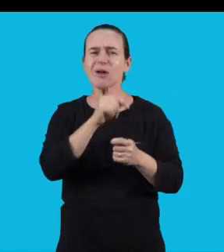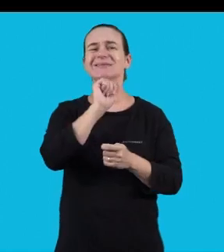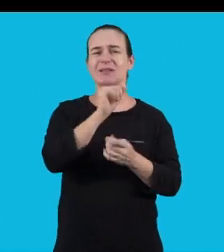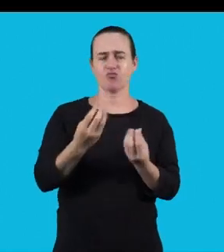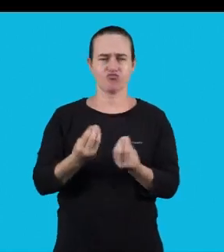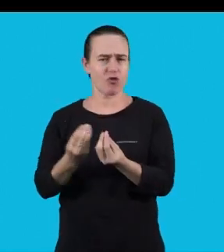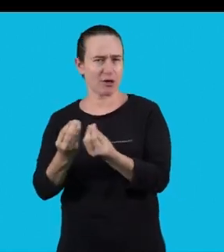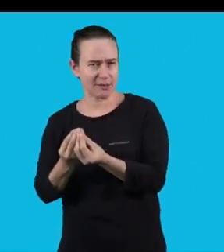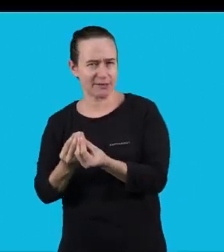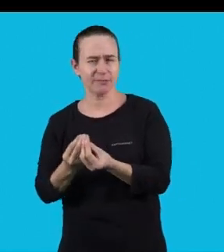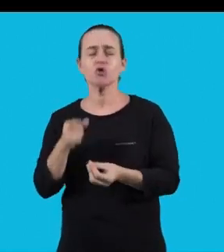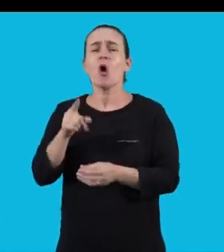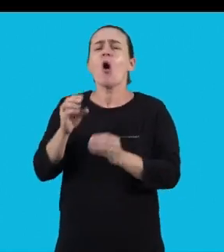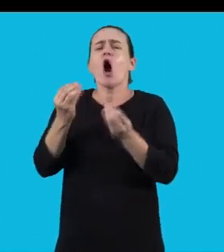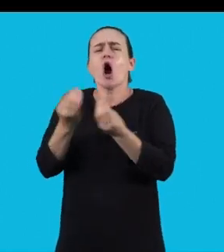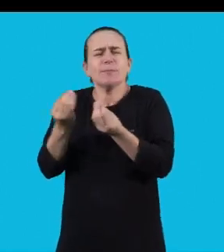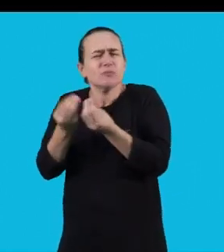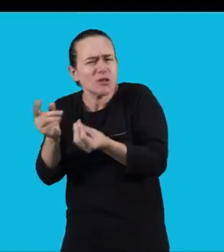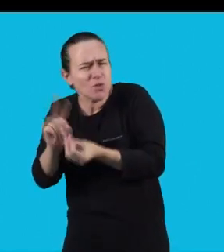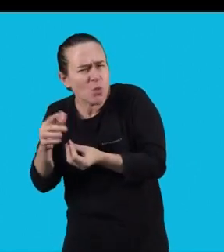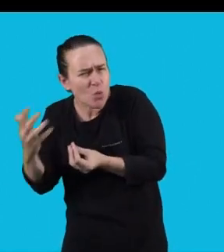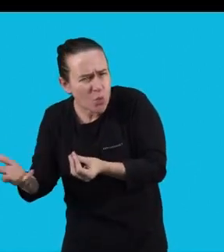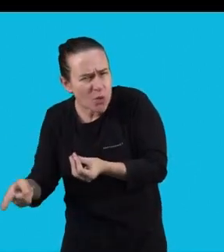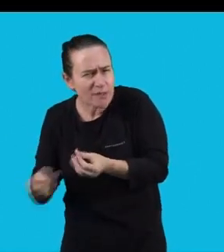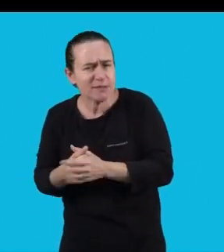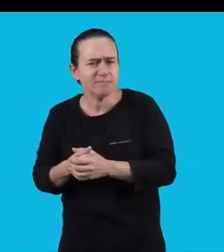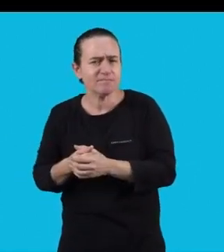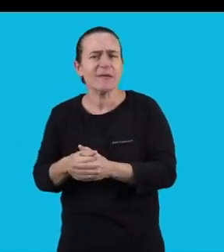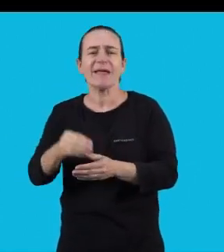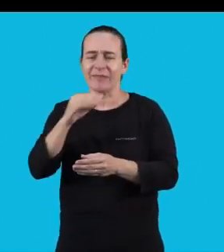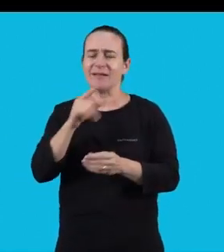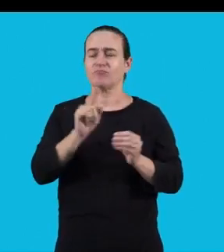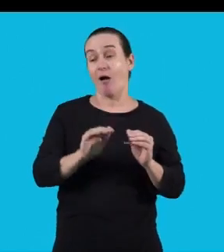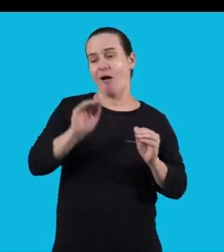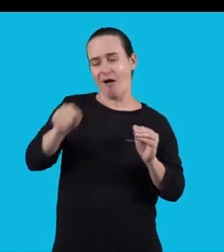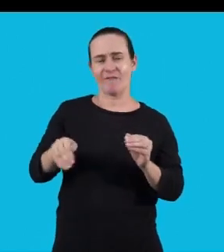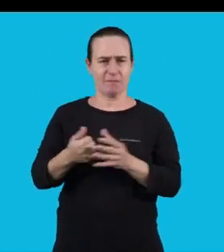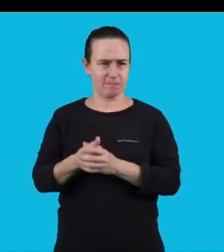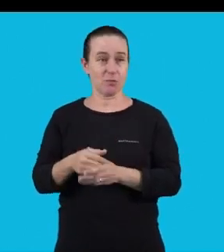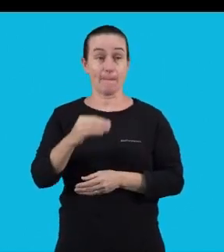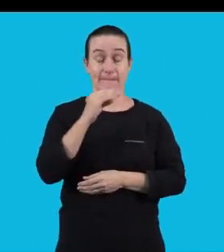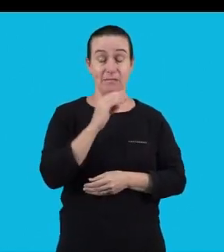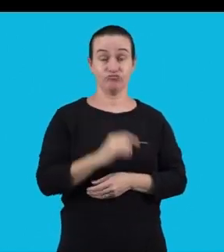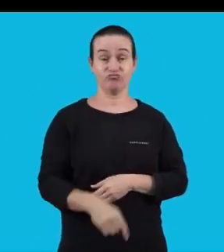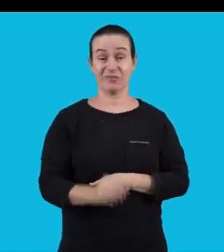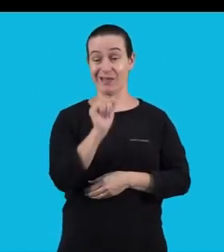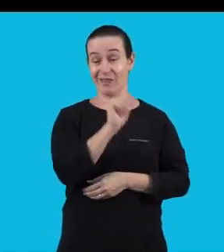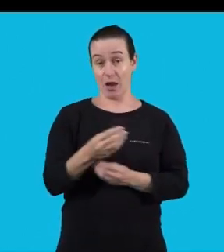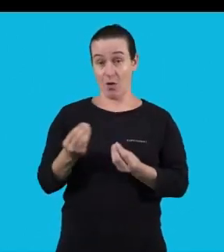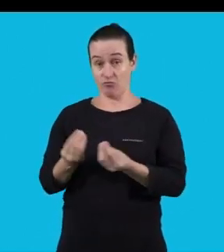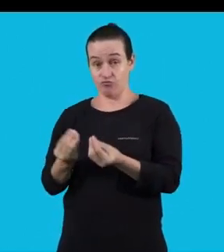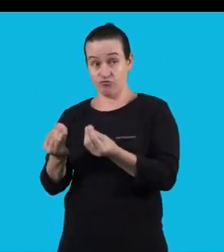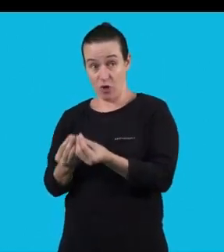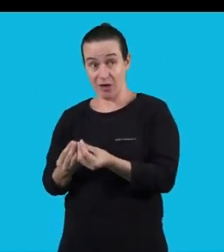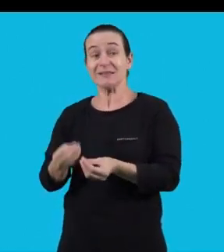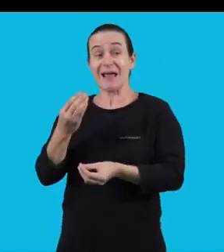is the object. You start with the object and you add by before the verb. Their products have been